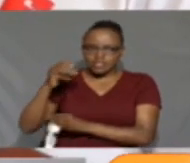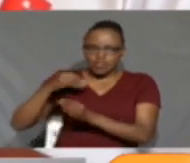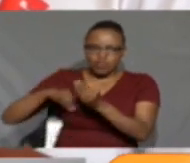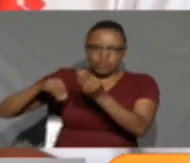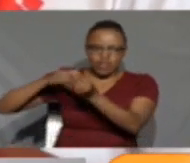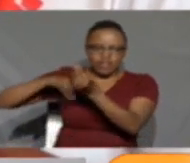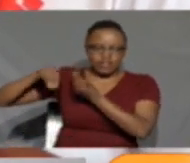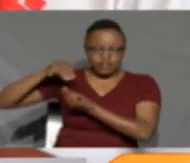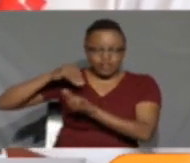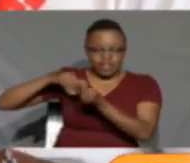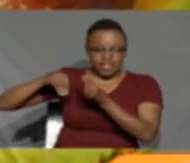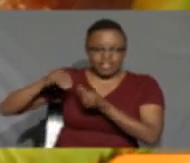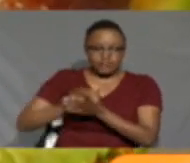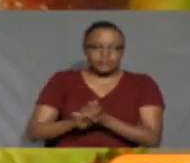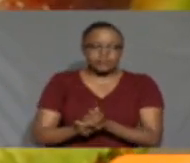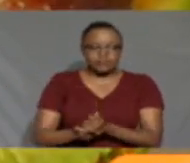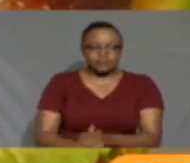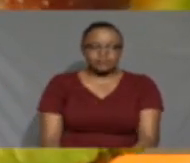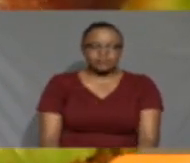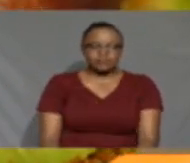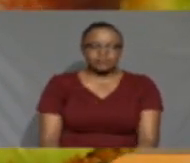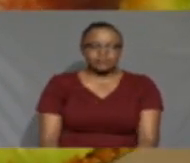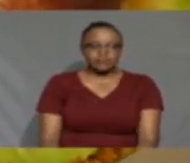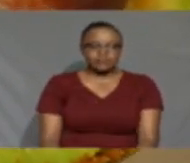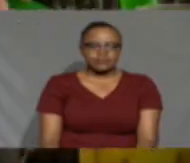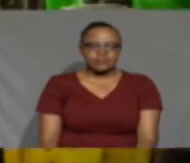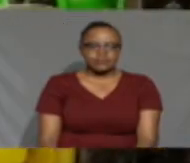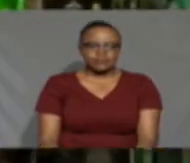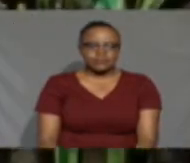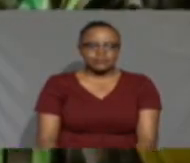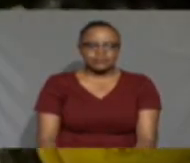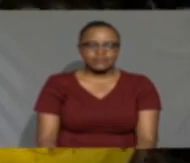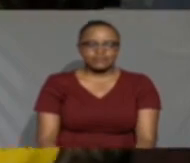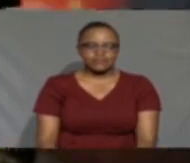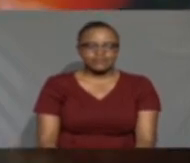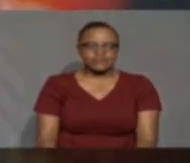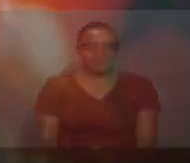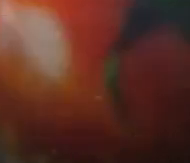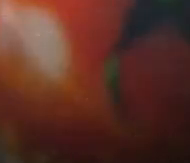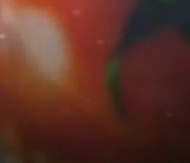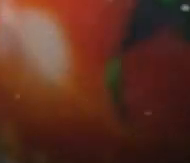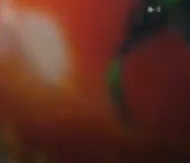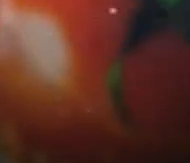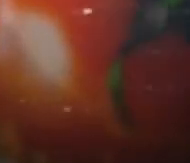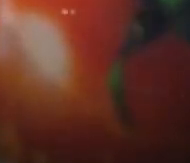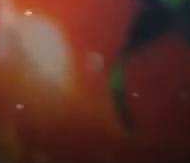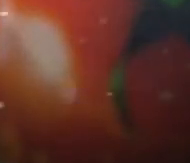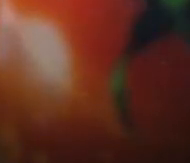Denis Otieno, Smart Farm.